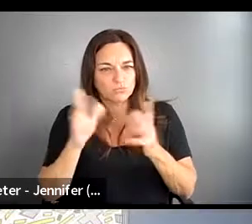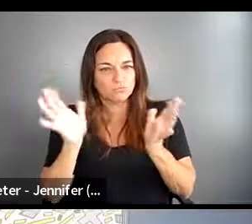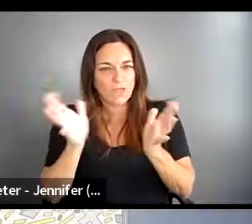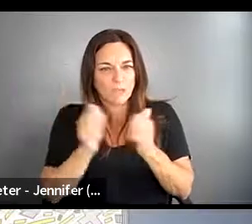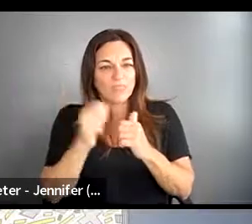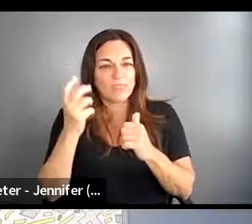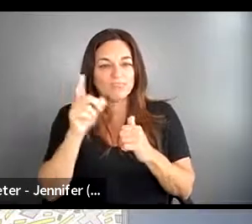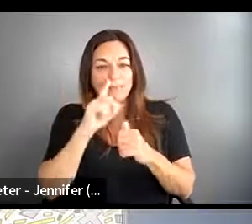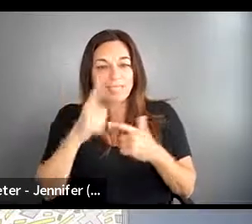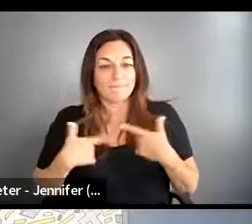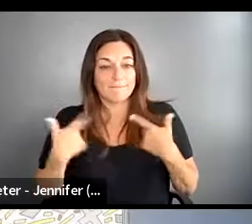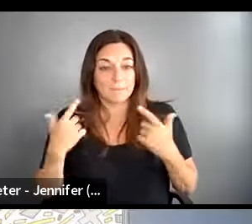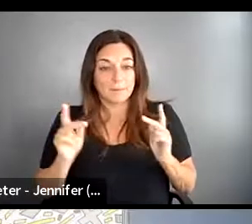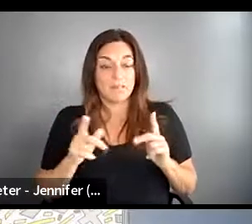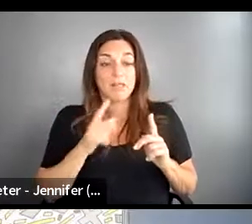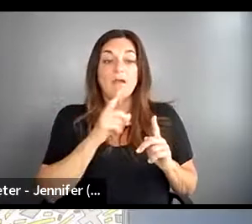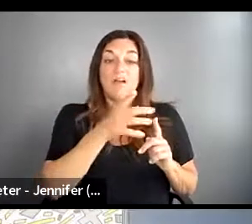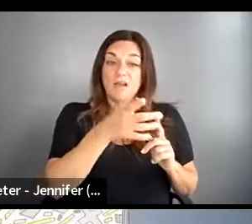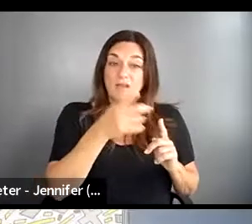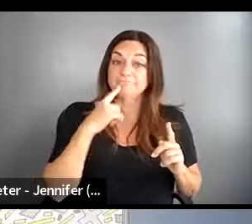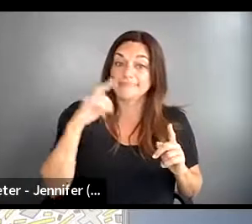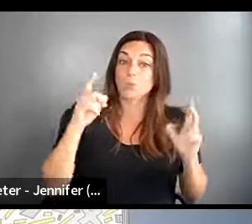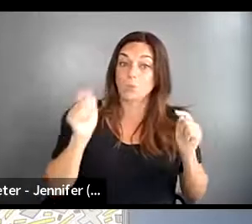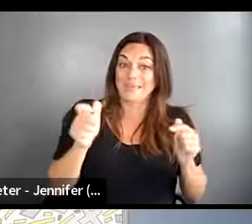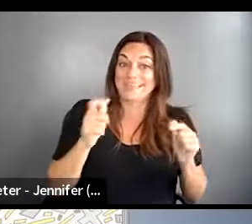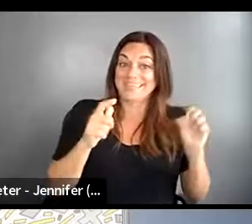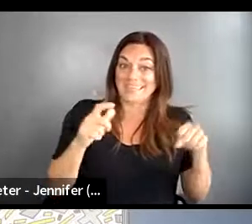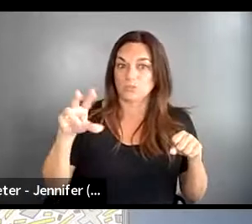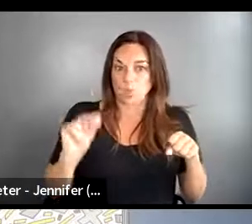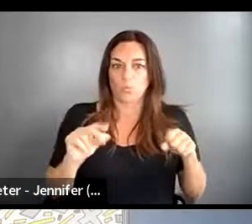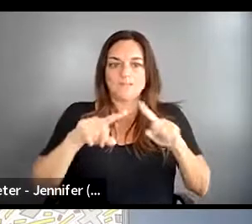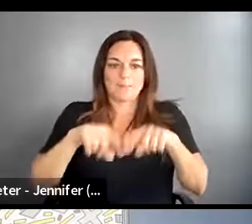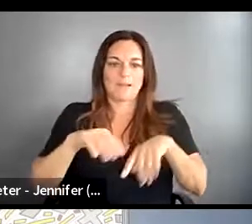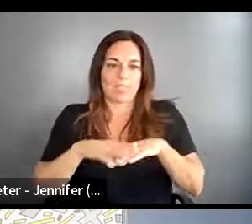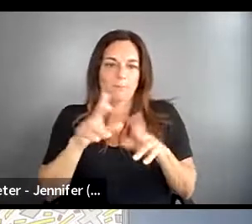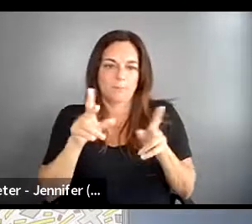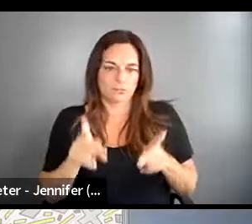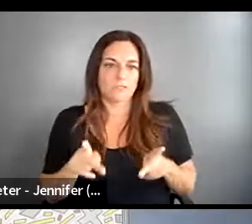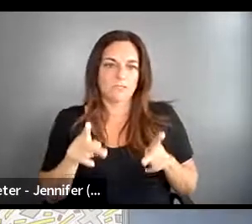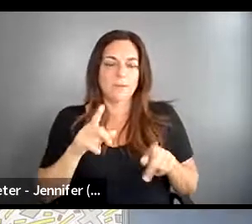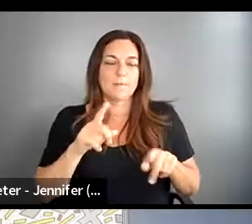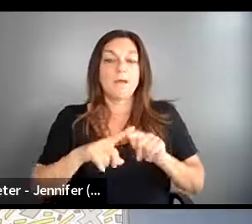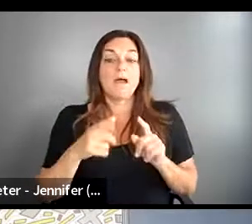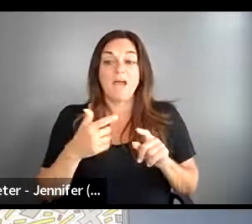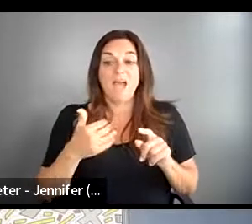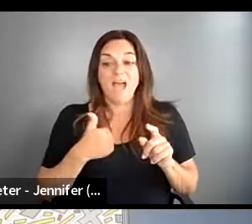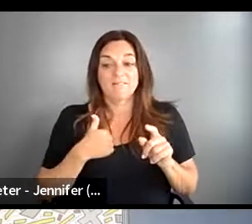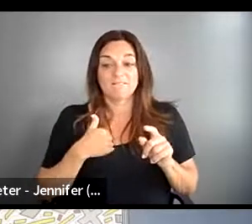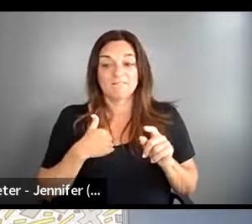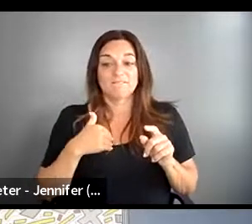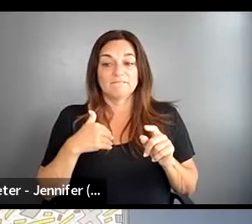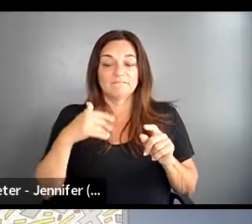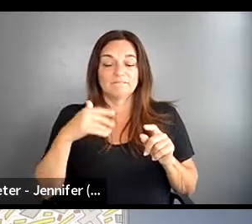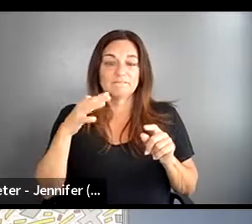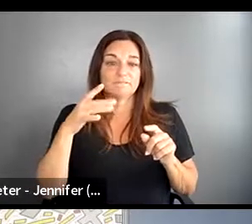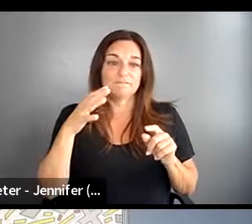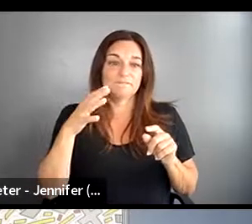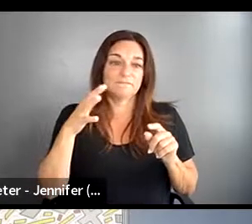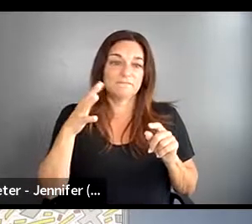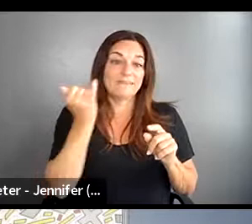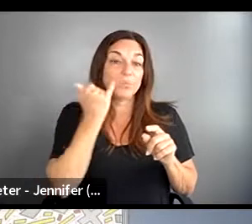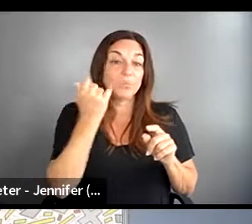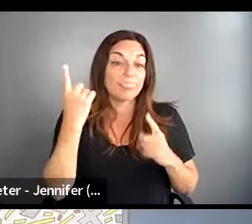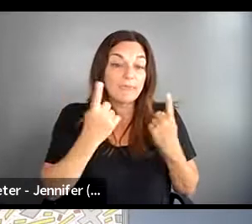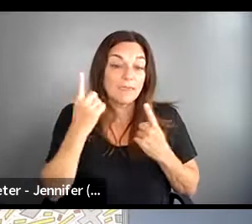I'll quickly say yes and no, depending on the person, but there are, if you think about